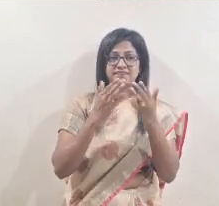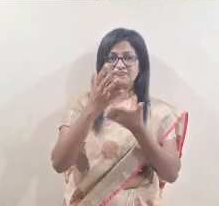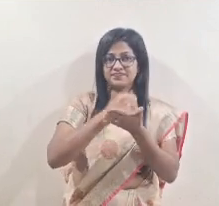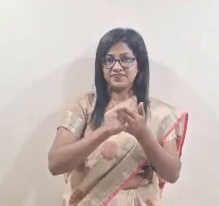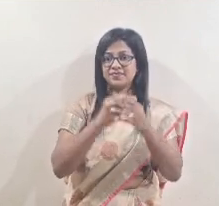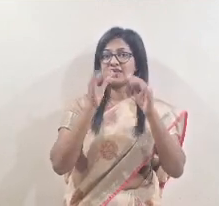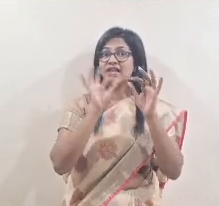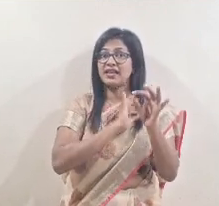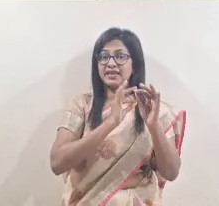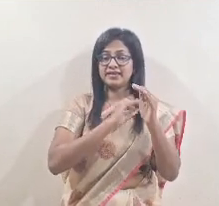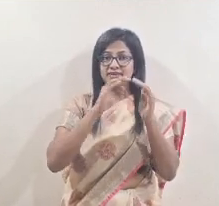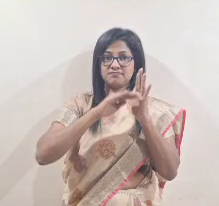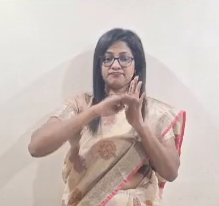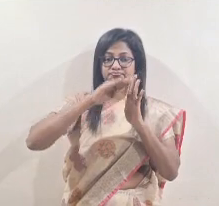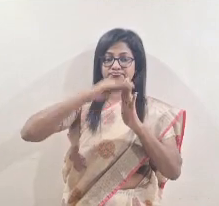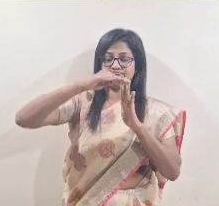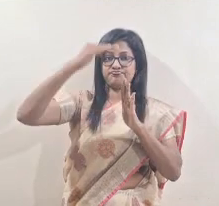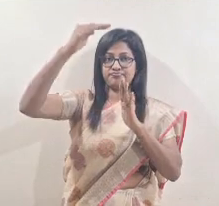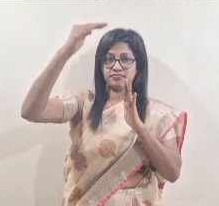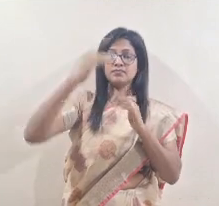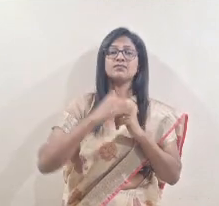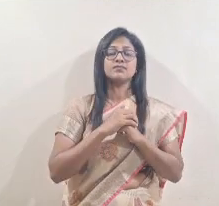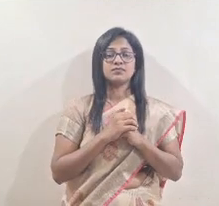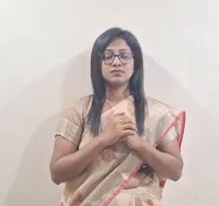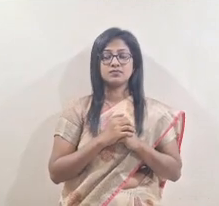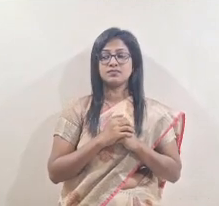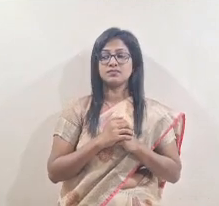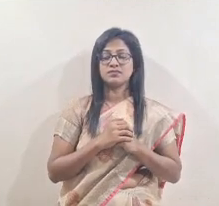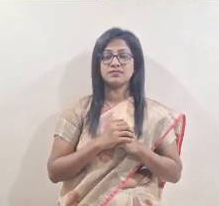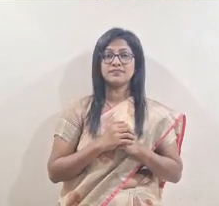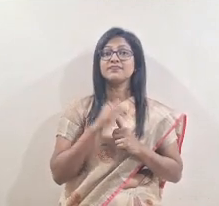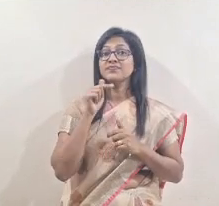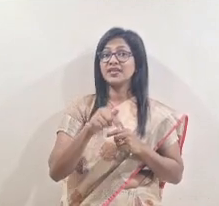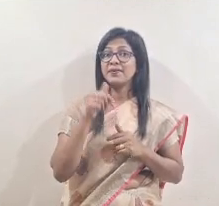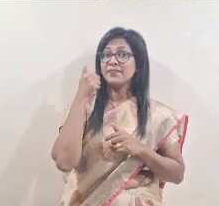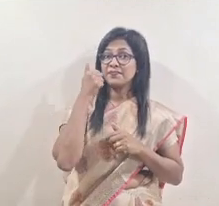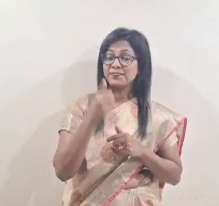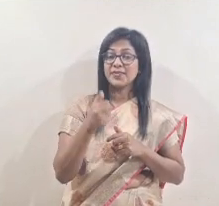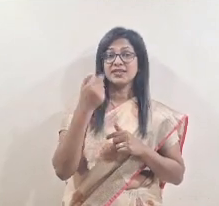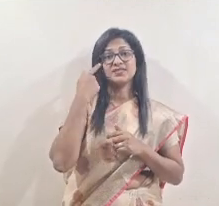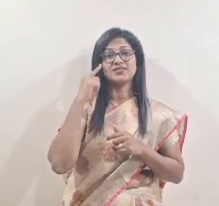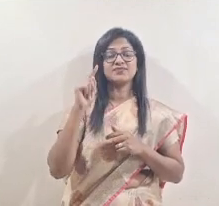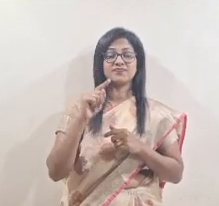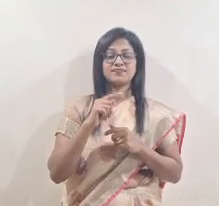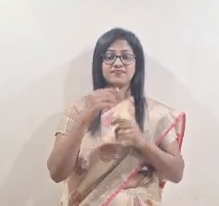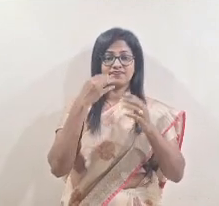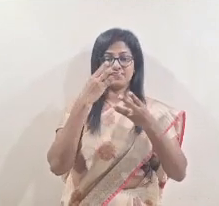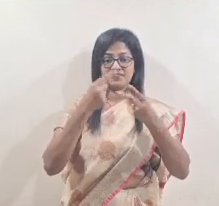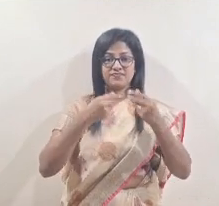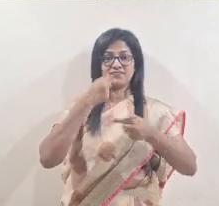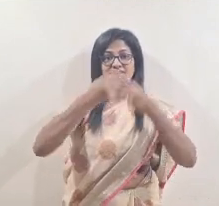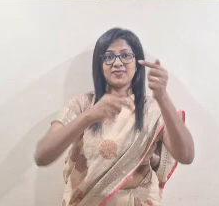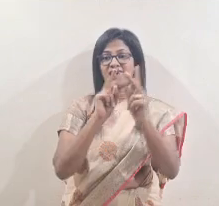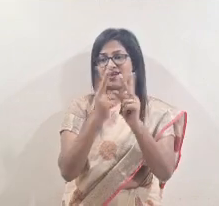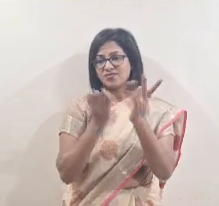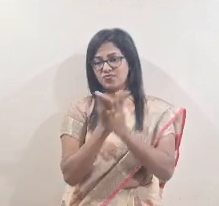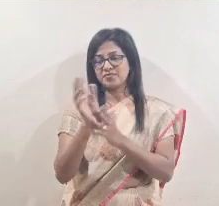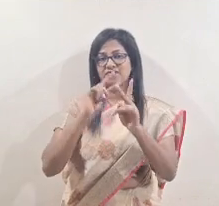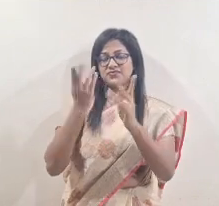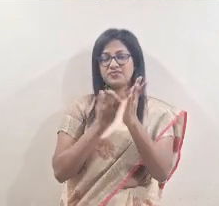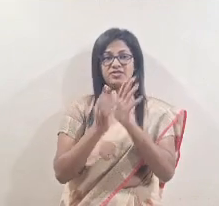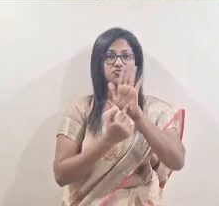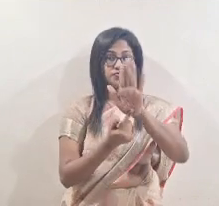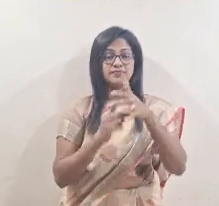scale. And this is the best for ranking the alternatives.